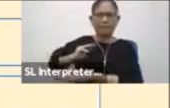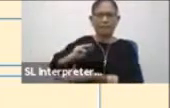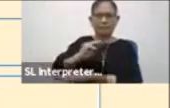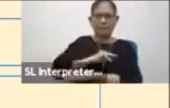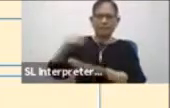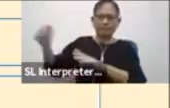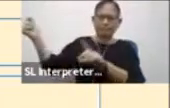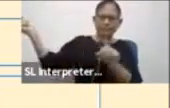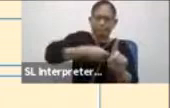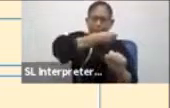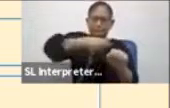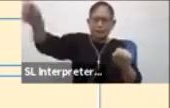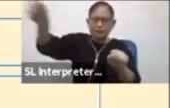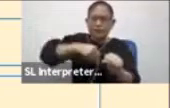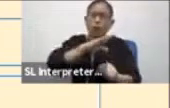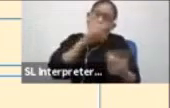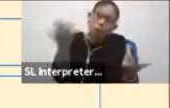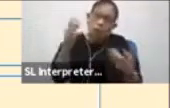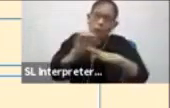to marry the perpetrators.